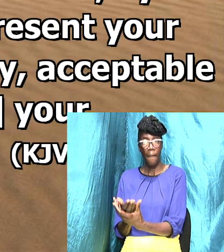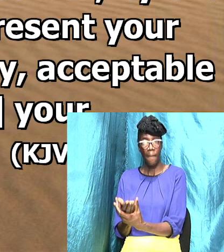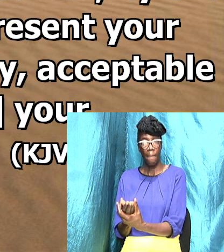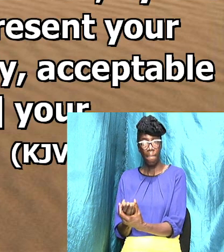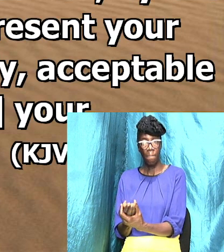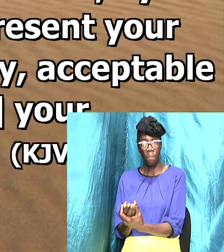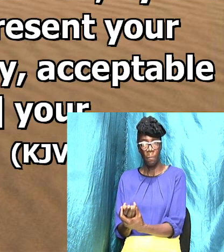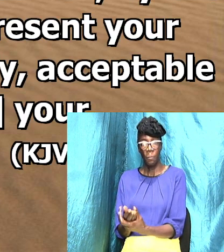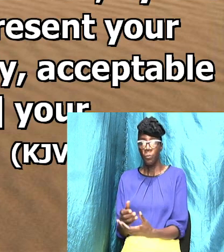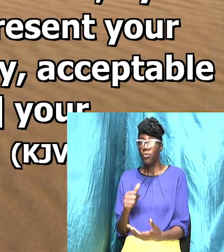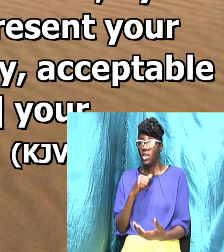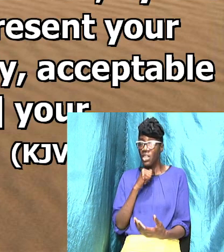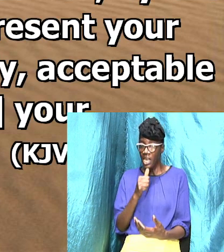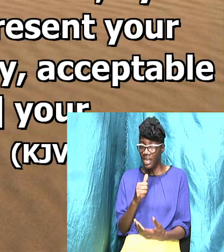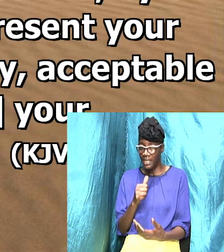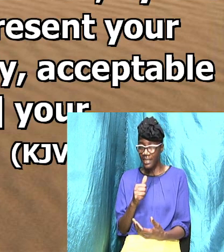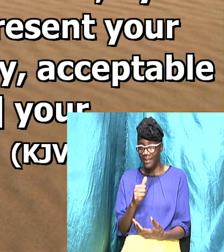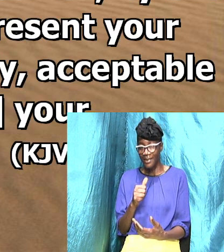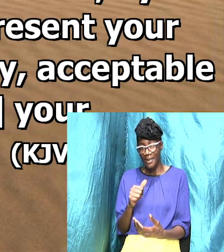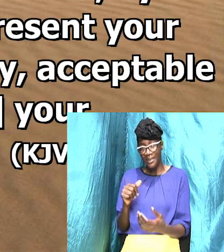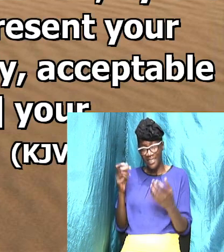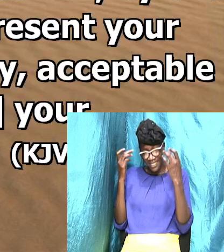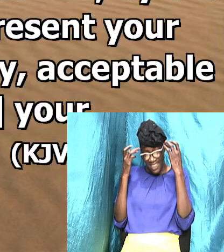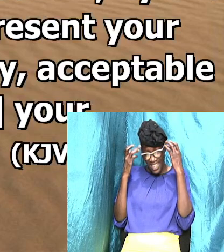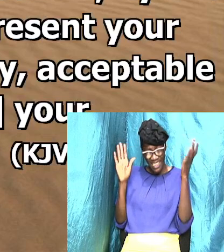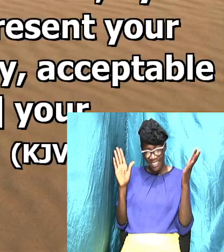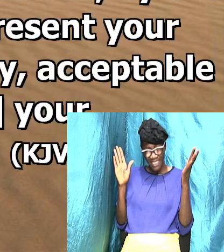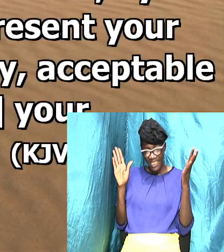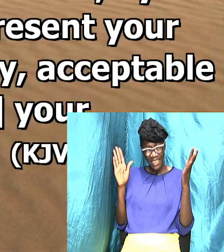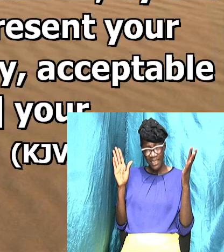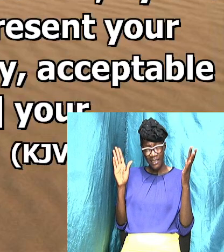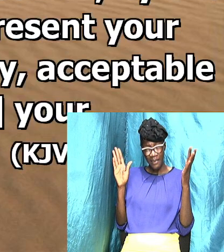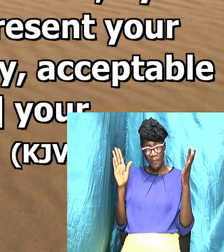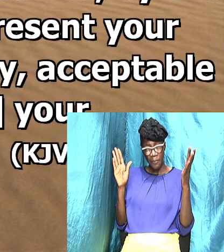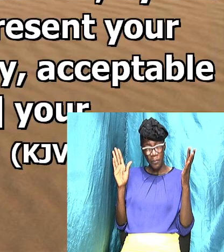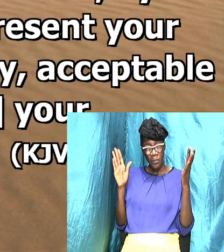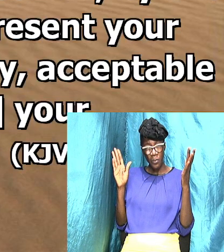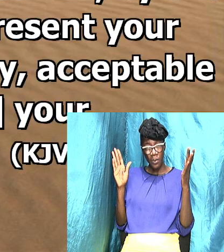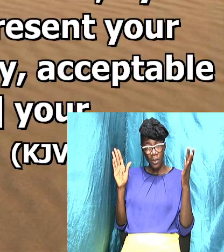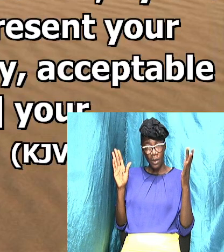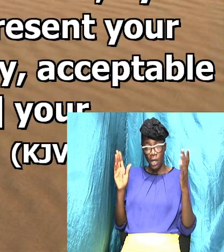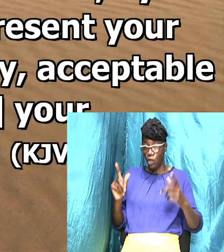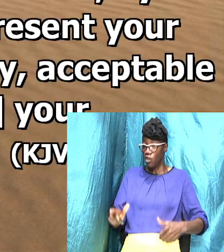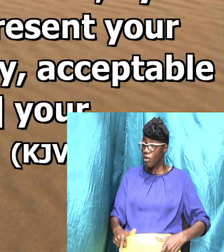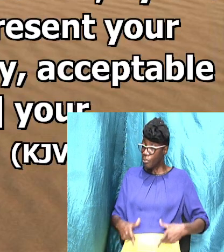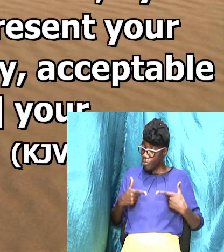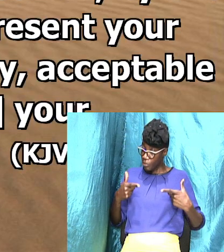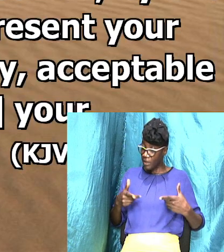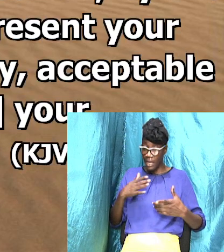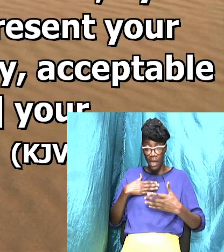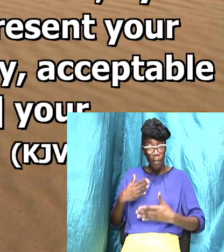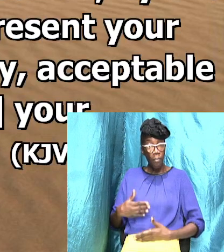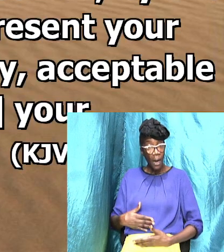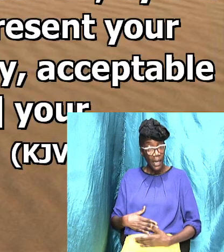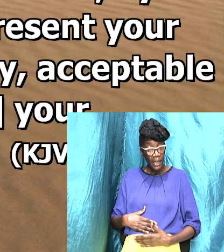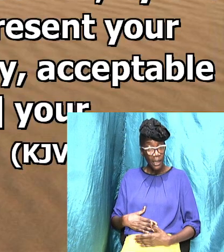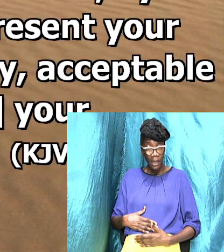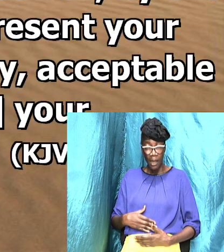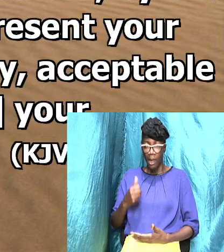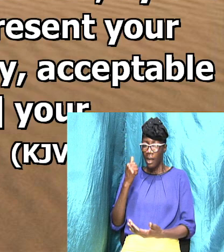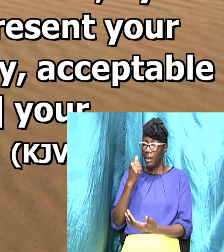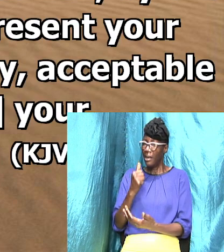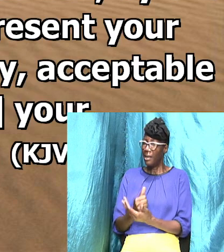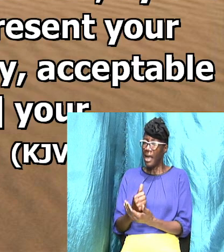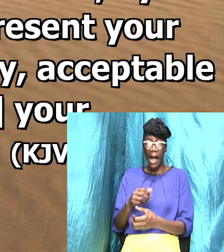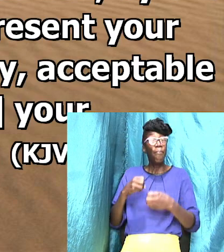not even a excellent, you know. But him say, just to present your body a living sacrifice is a